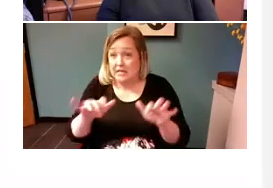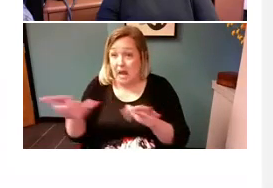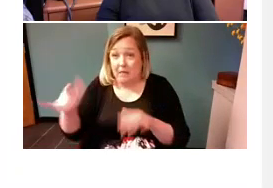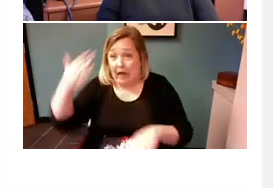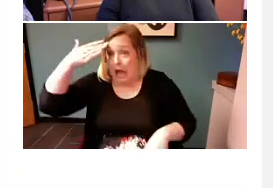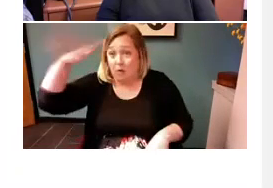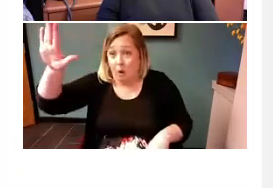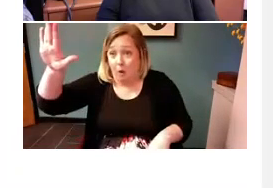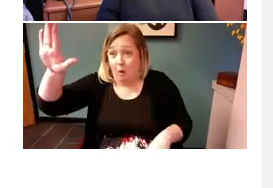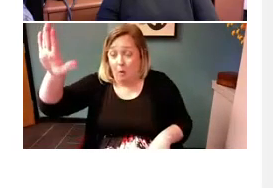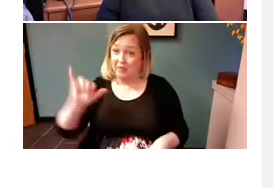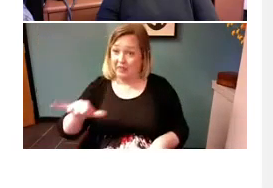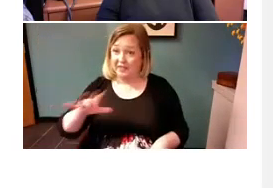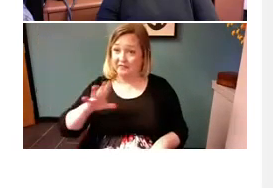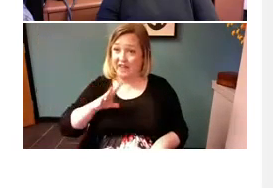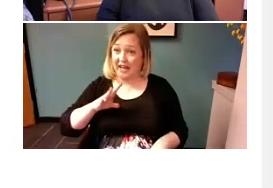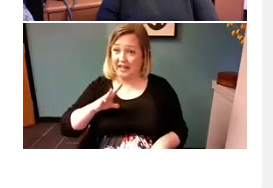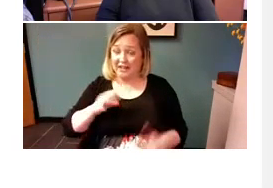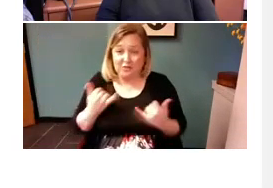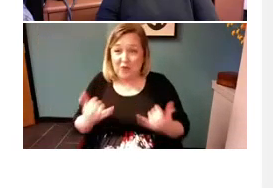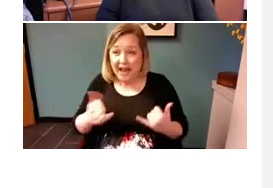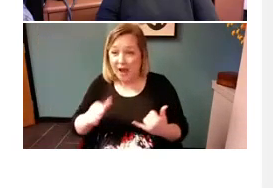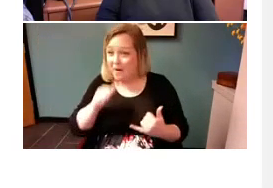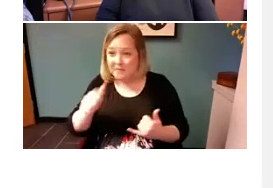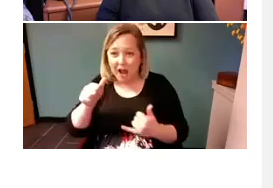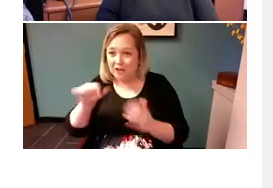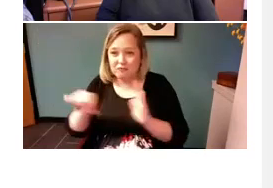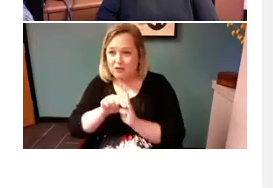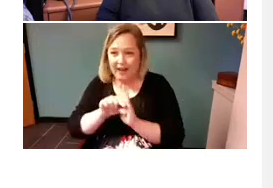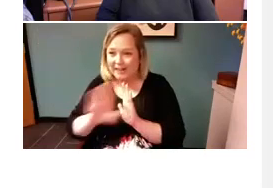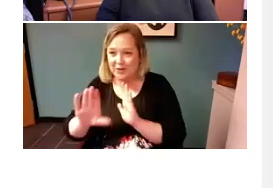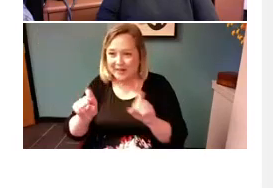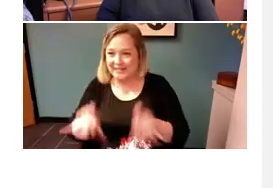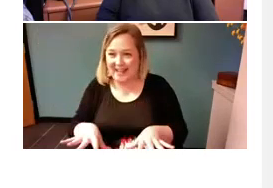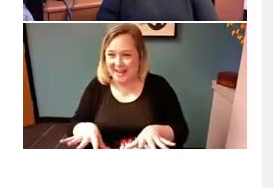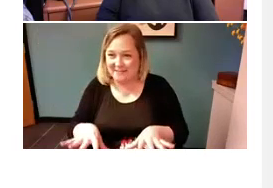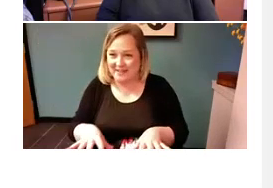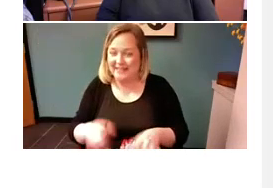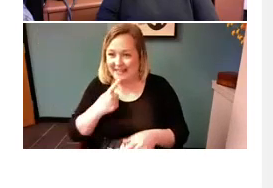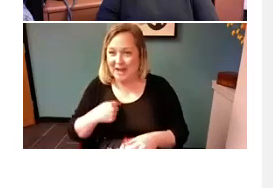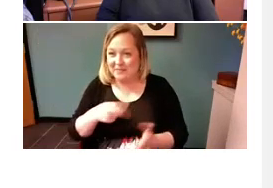It's not a graded exam, type in whatever.